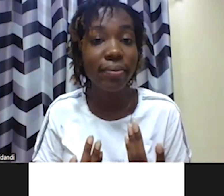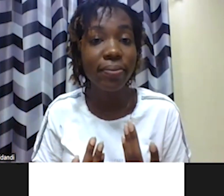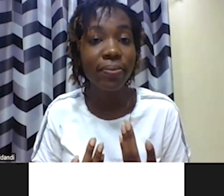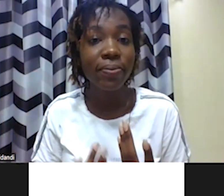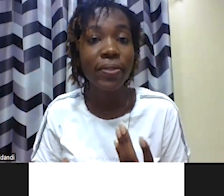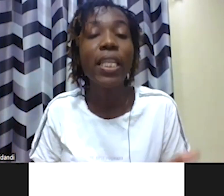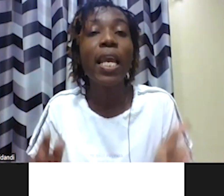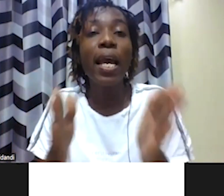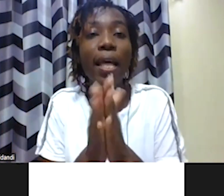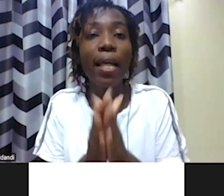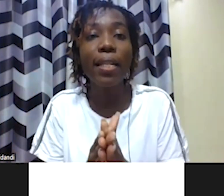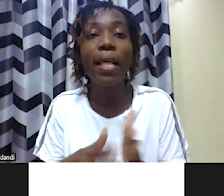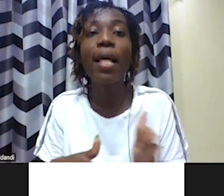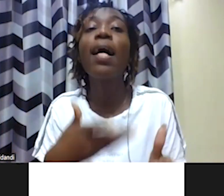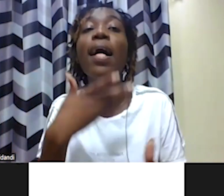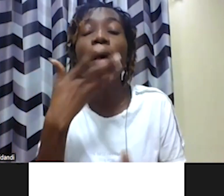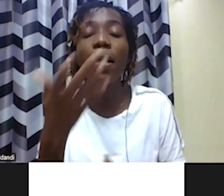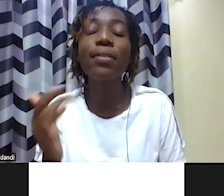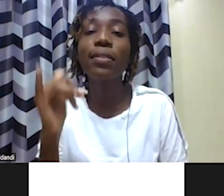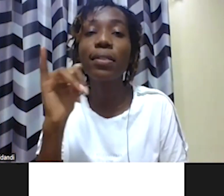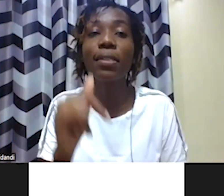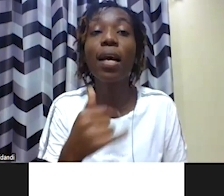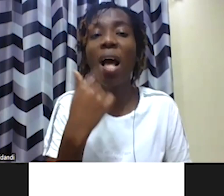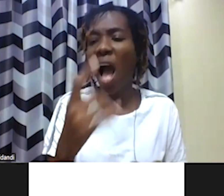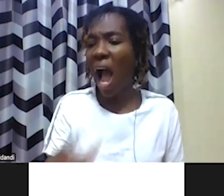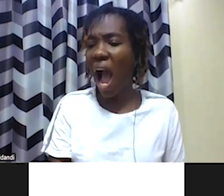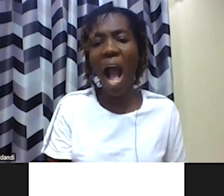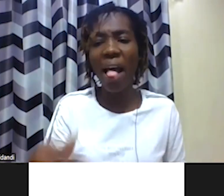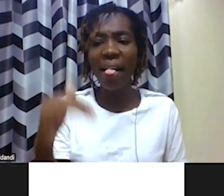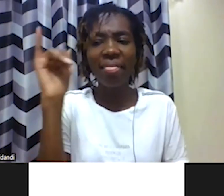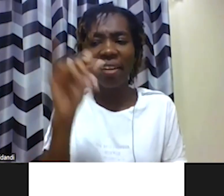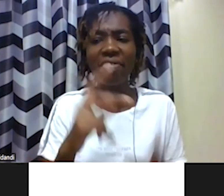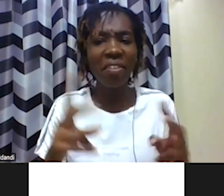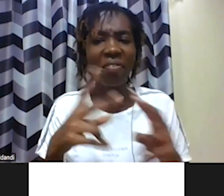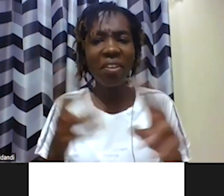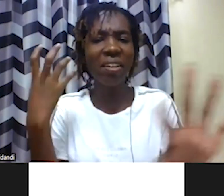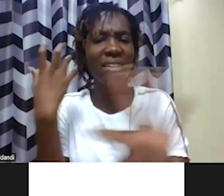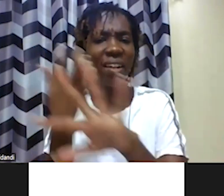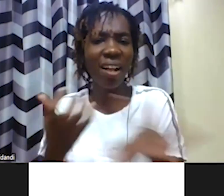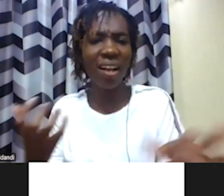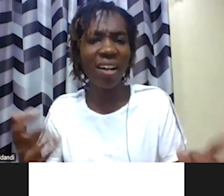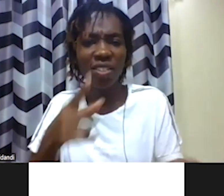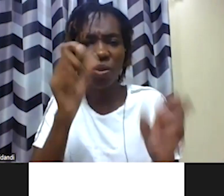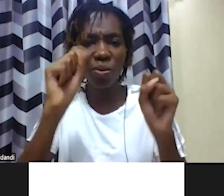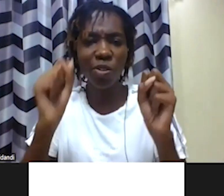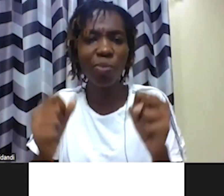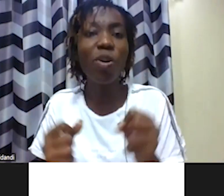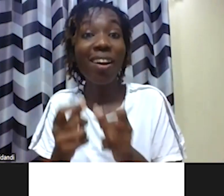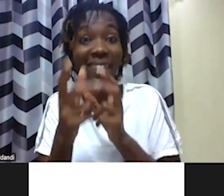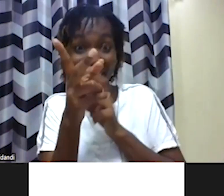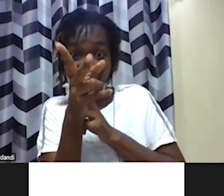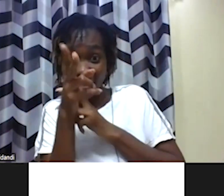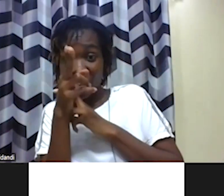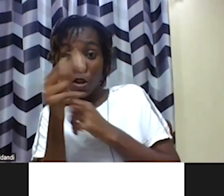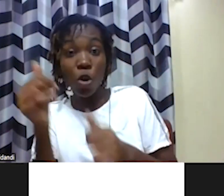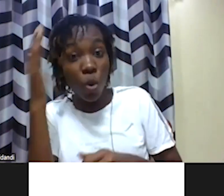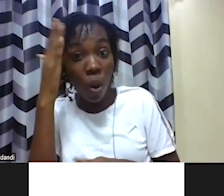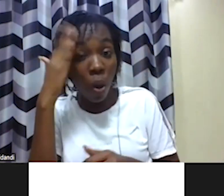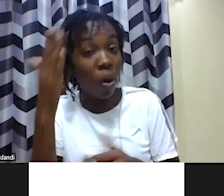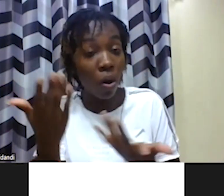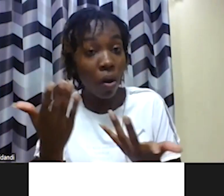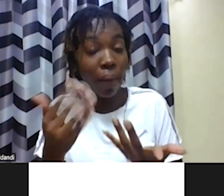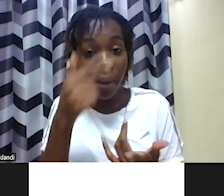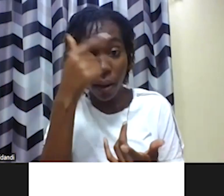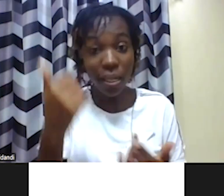And the answer that, that is very difficult. They'll tell you, do you know how to hold a gun? Because we fight